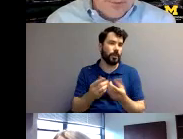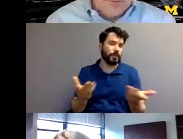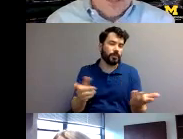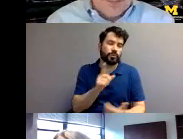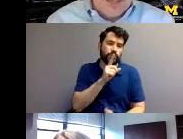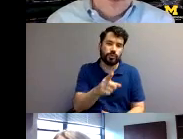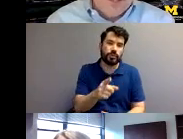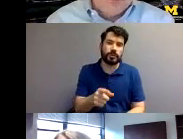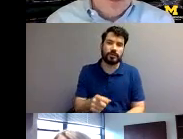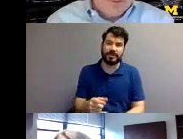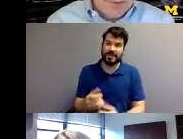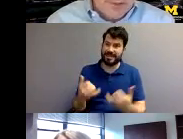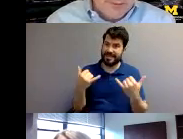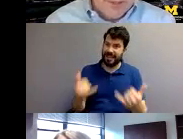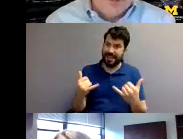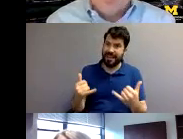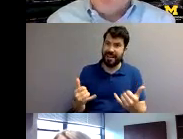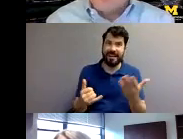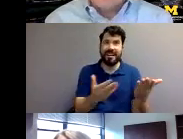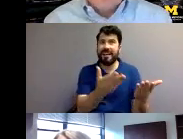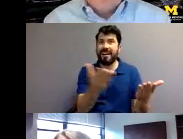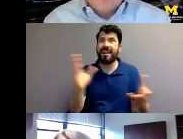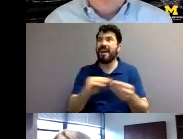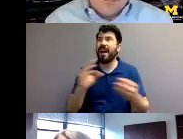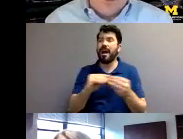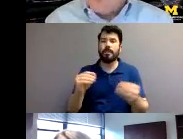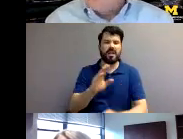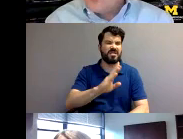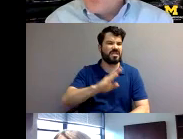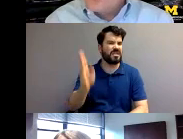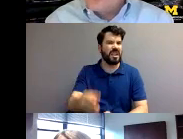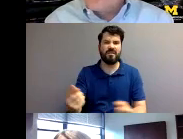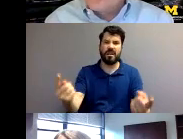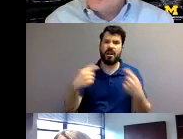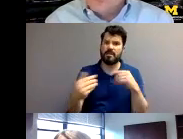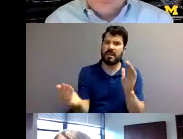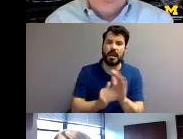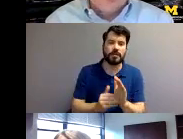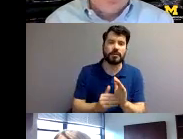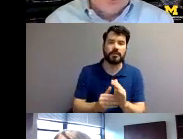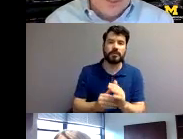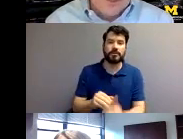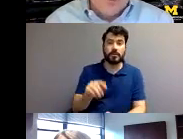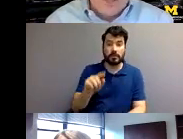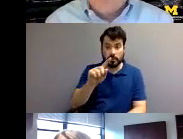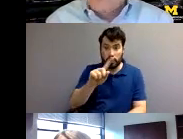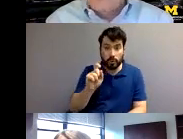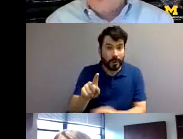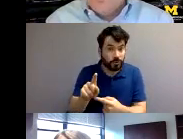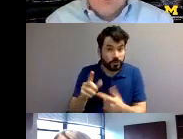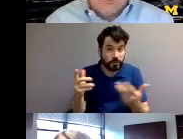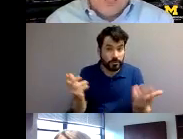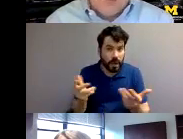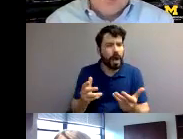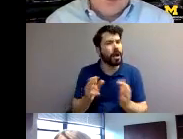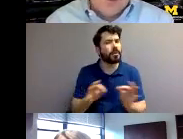Then this person writes, now we hear from others that they would never come back. And then the question, and this is a really good and important question, what can